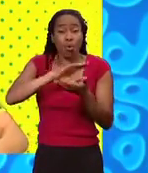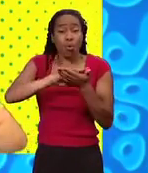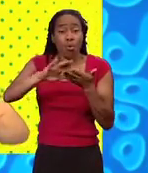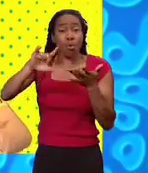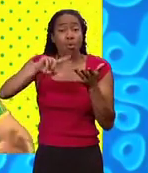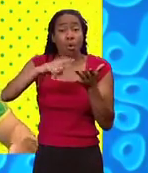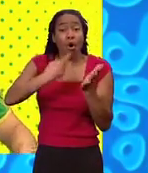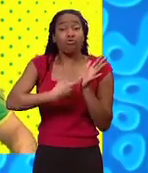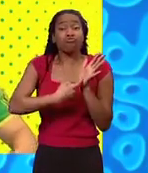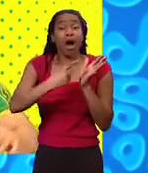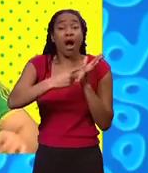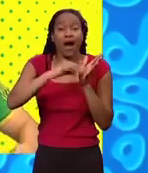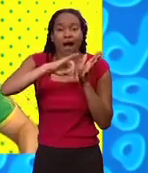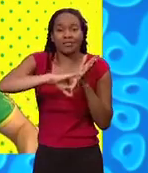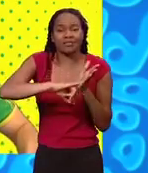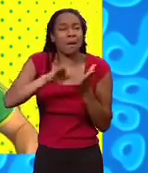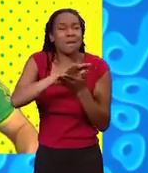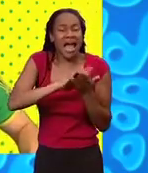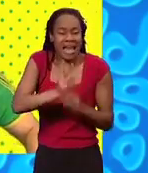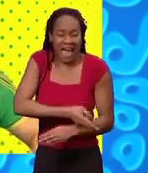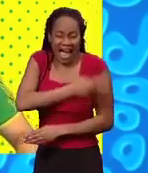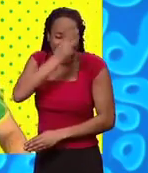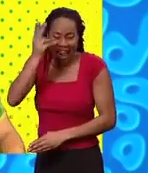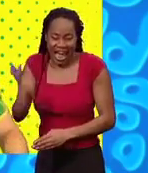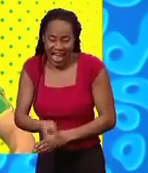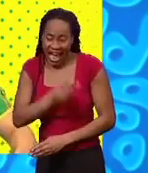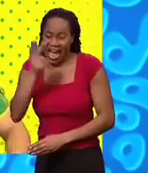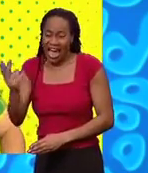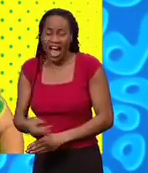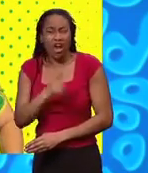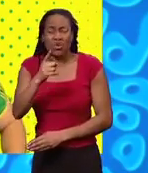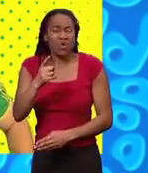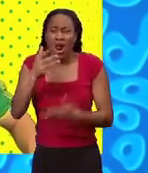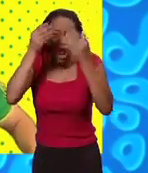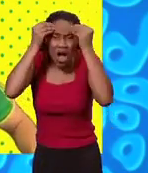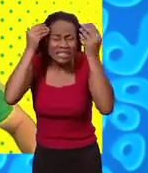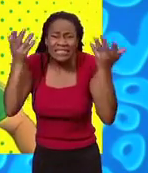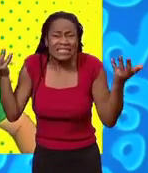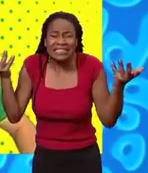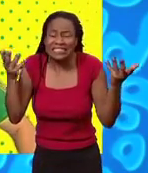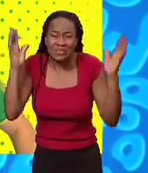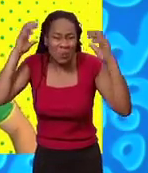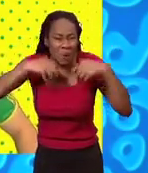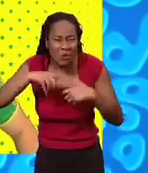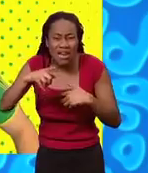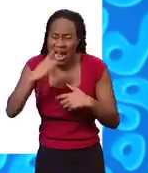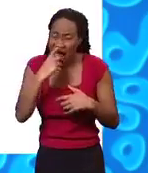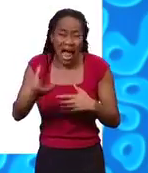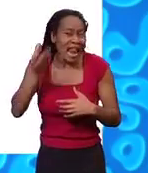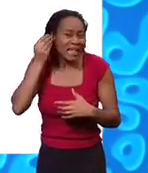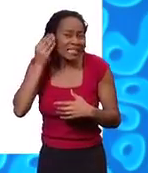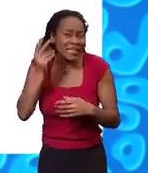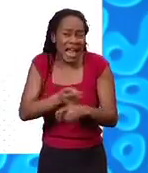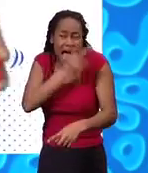back again and again. So don't worry if you haven't got it the first time. I'm sure you will when you've heard it a few more times.